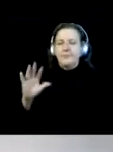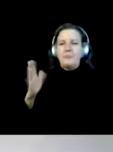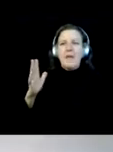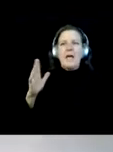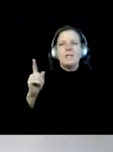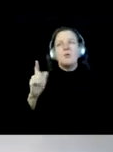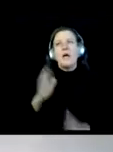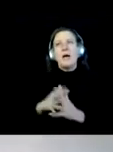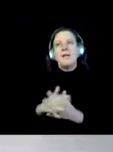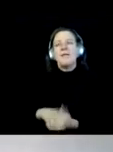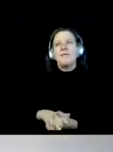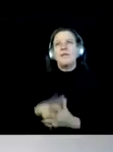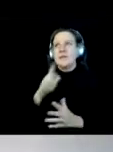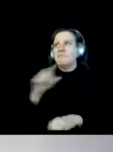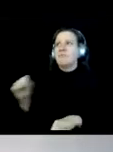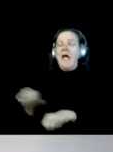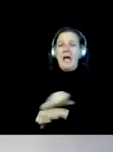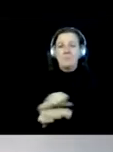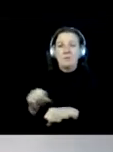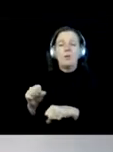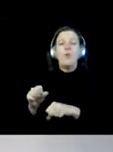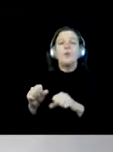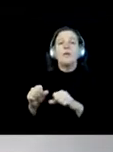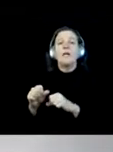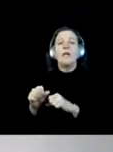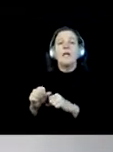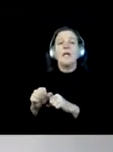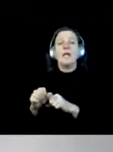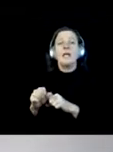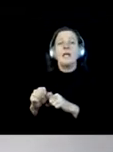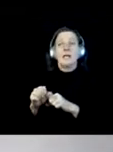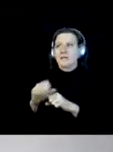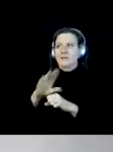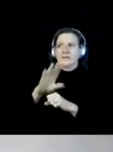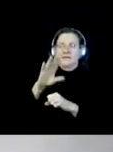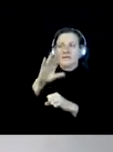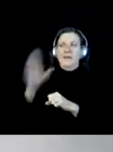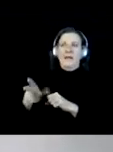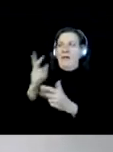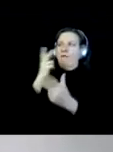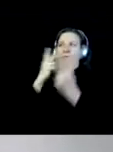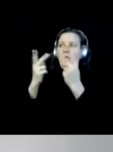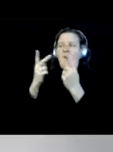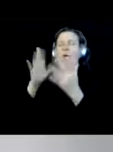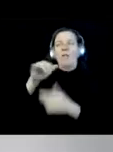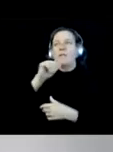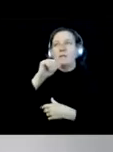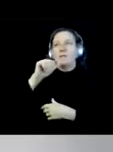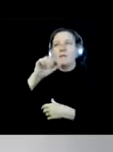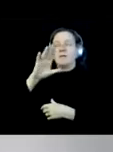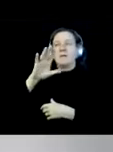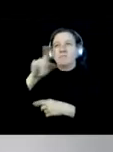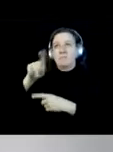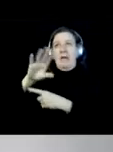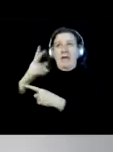absolutely like unprecedented things that were happening, or not unprecedented, but you know, that we had never